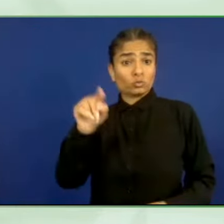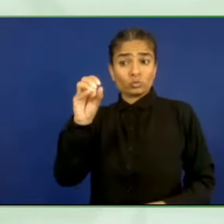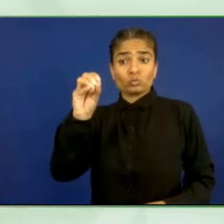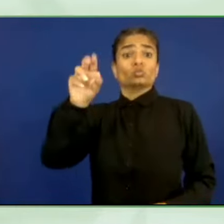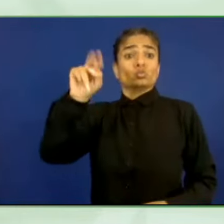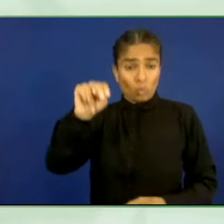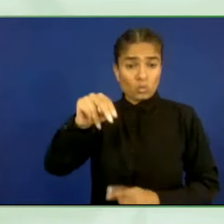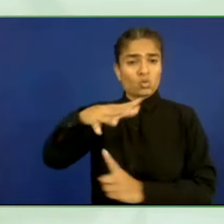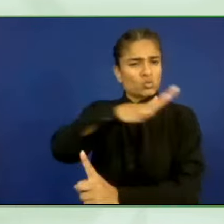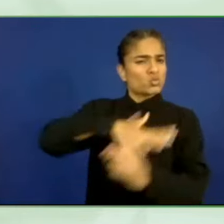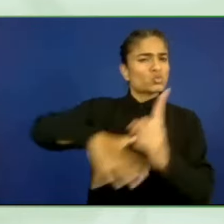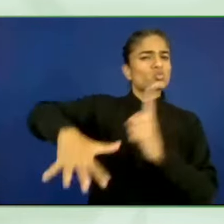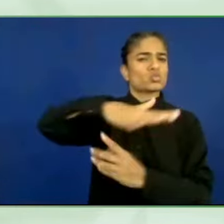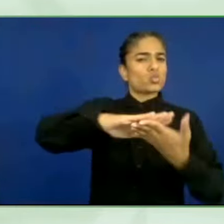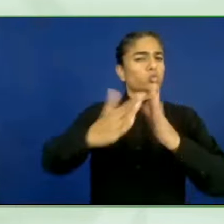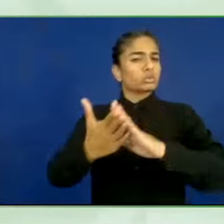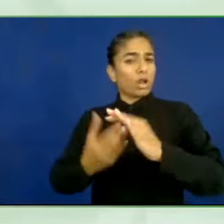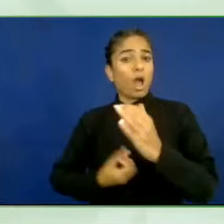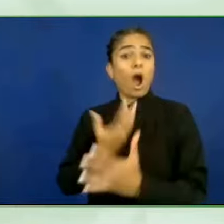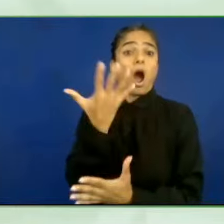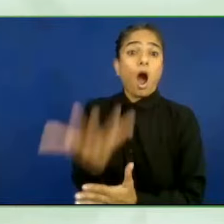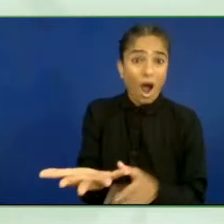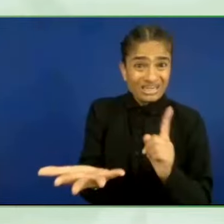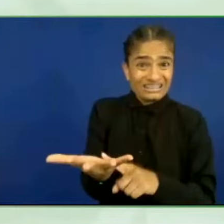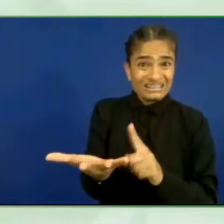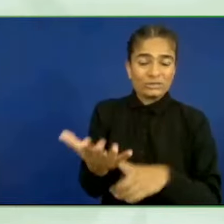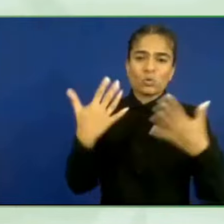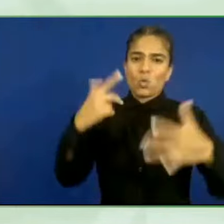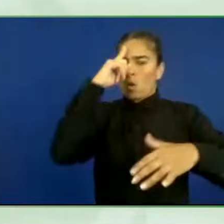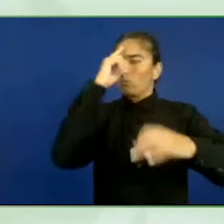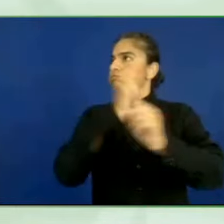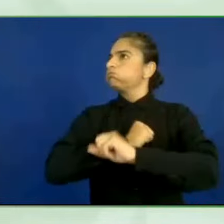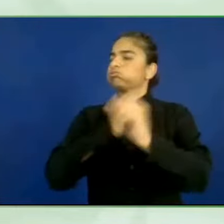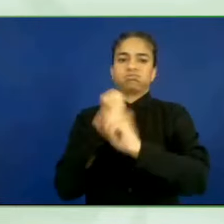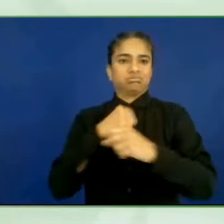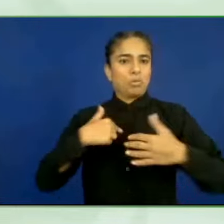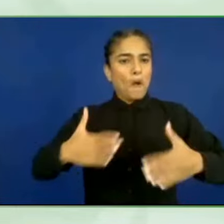as well. So like to even say that in the same sentence, wow.